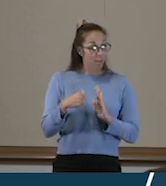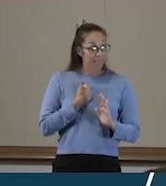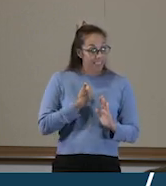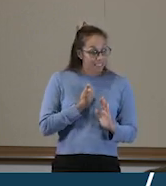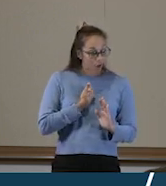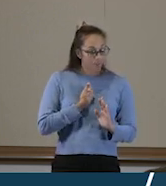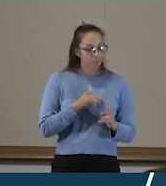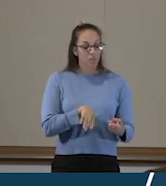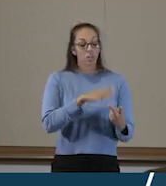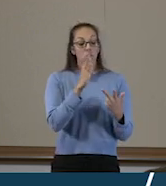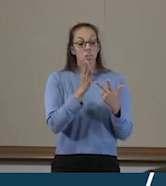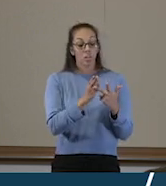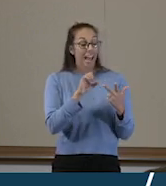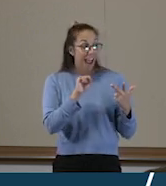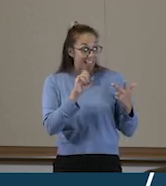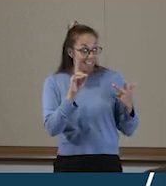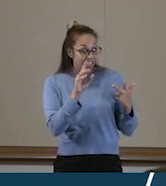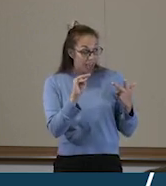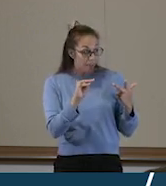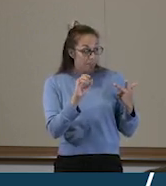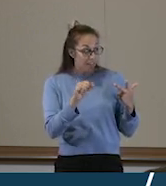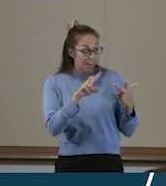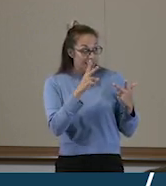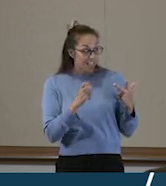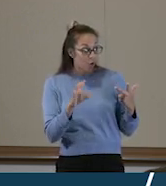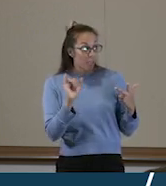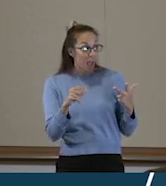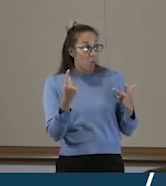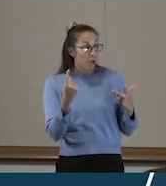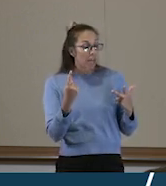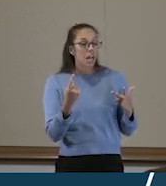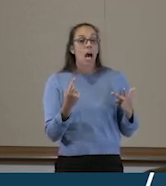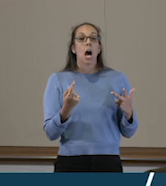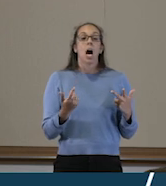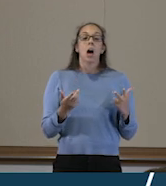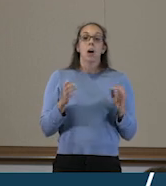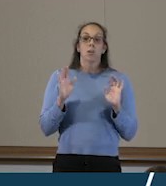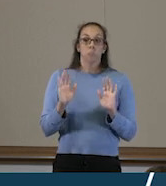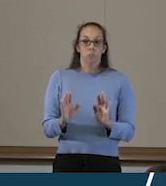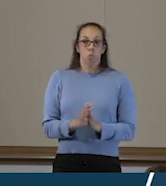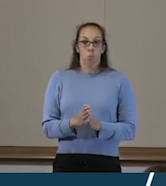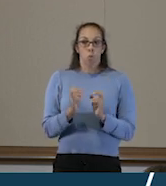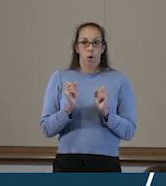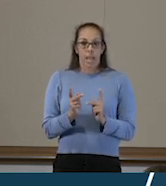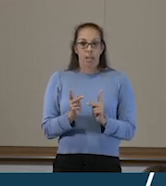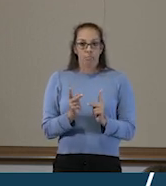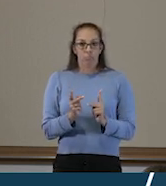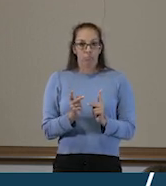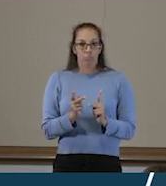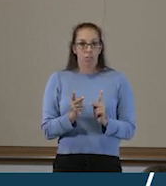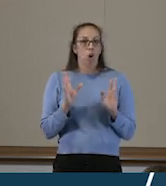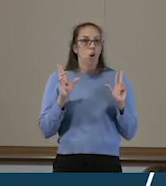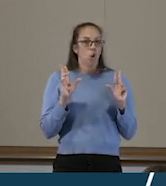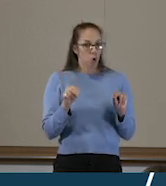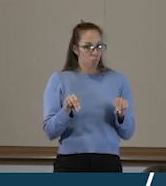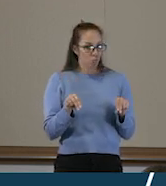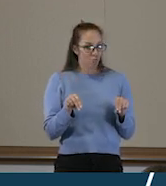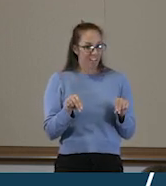the SDM, can I download the form and fill it out myself? Okay, so